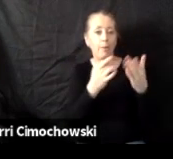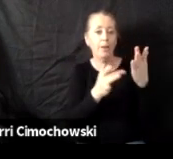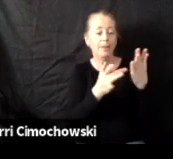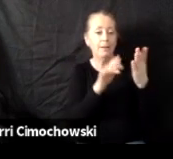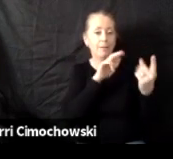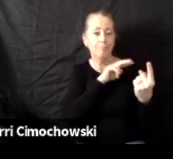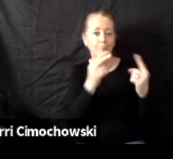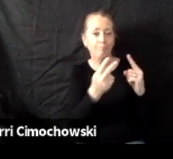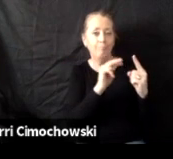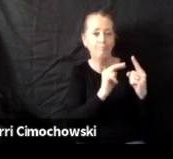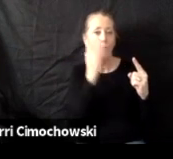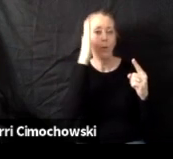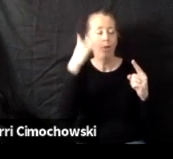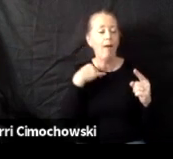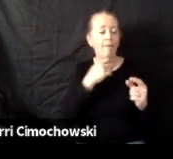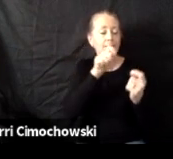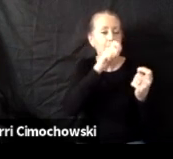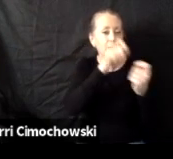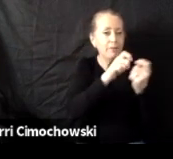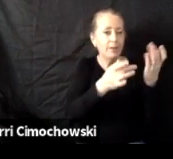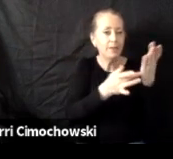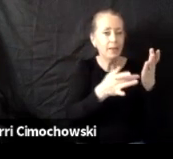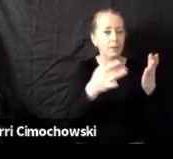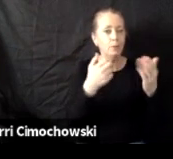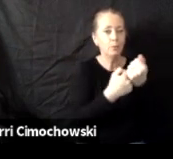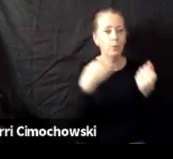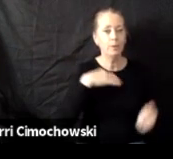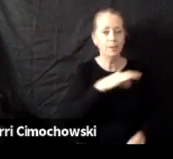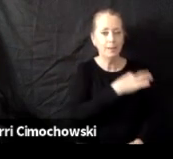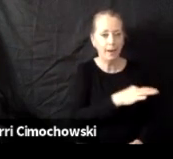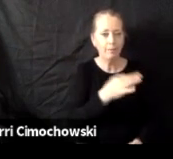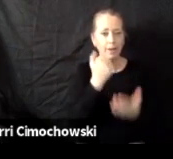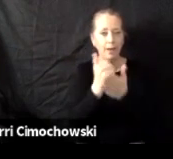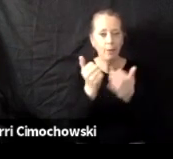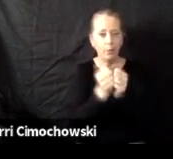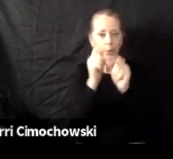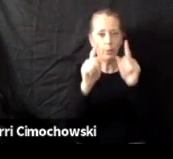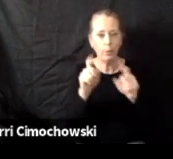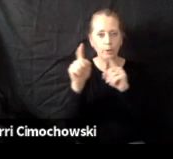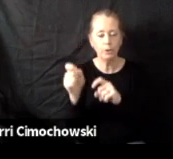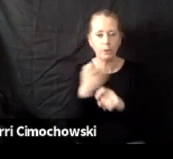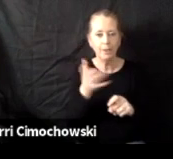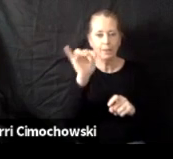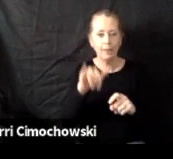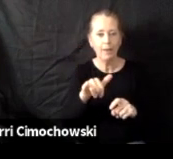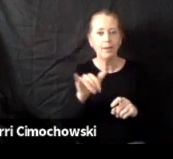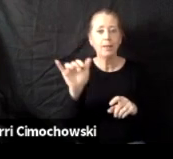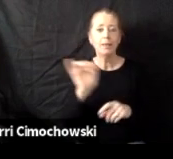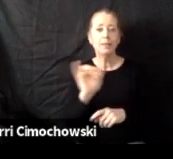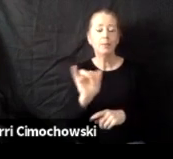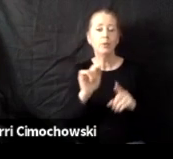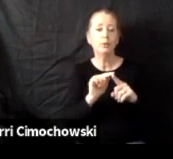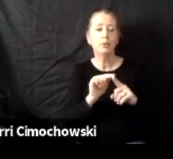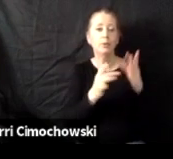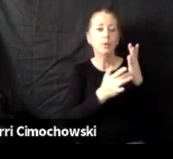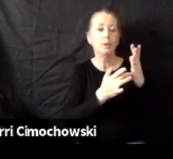there will be a dedicated technology support staff available to help with any questions, things like that. Very similar to the